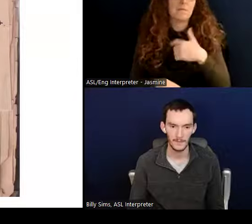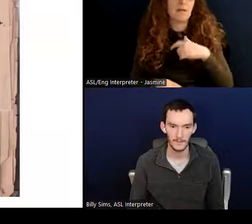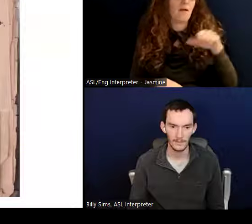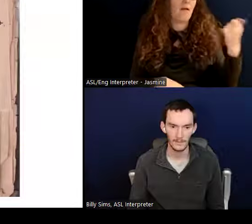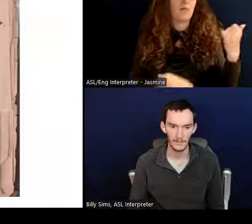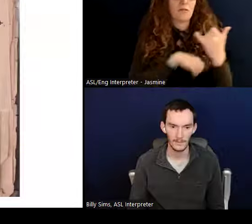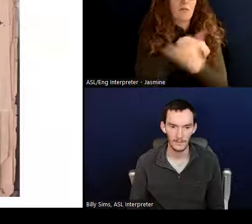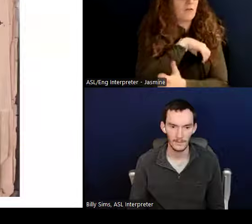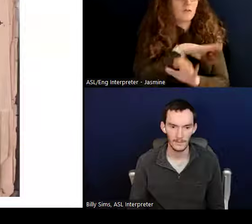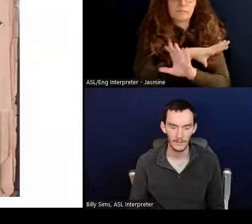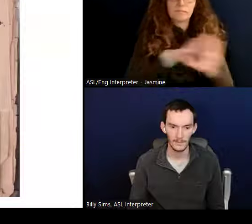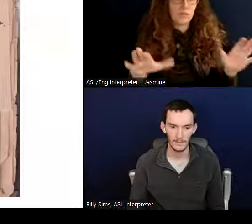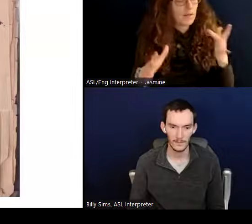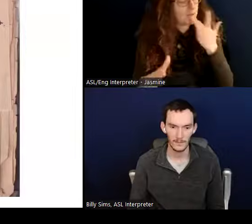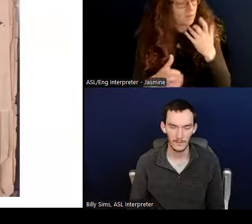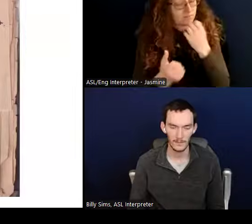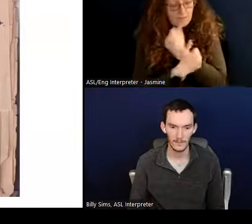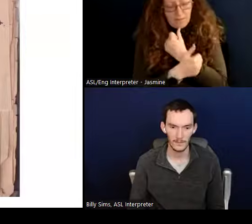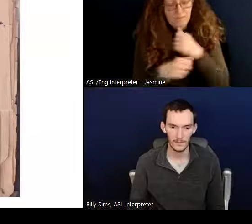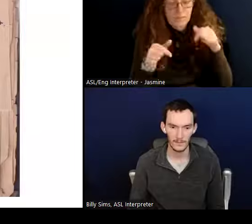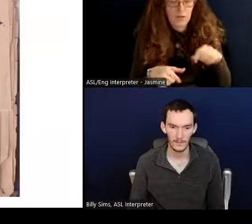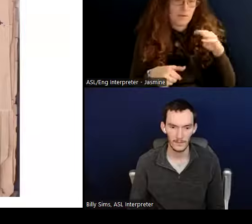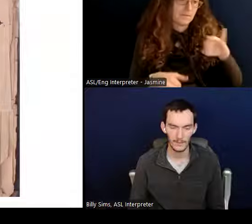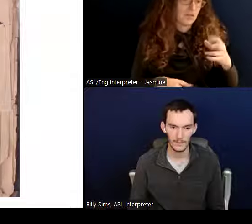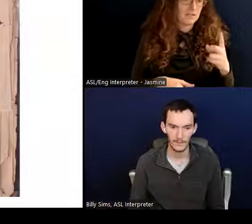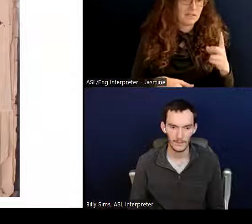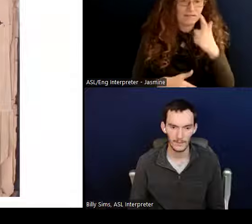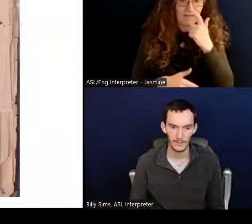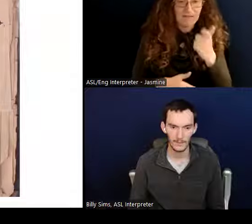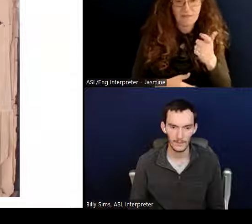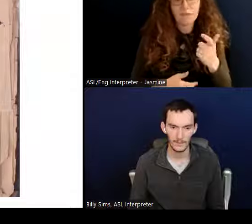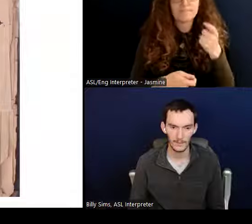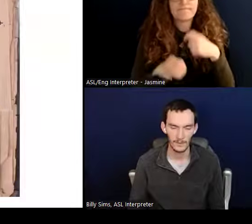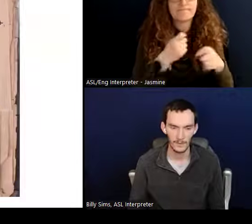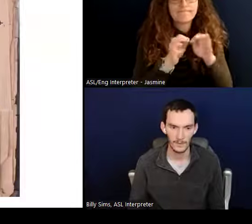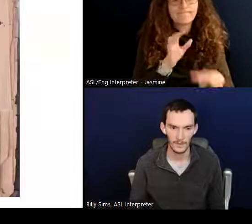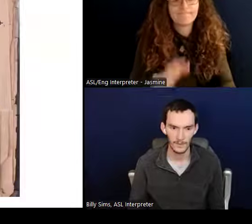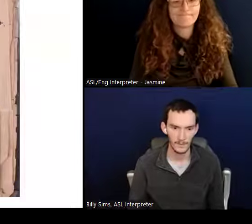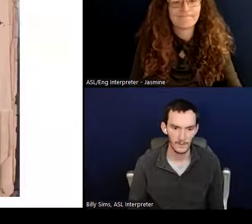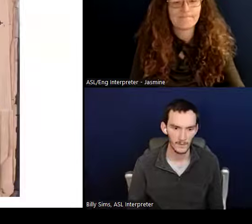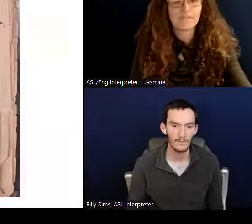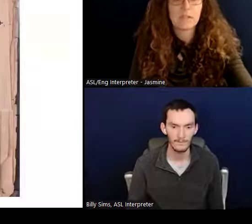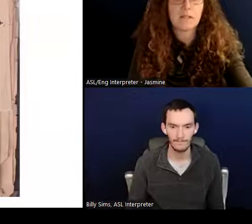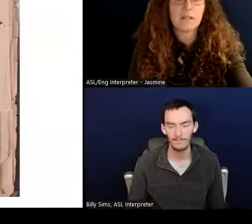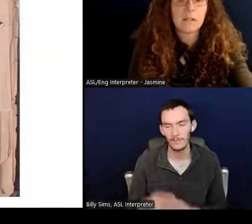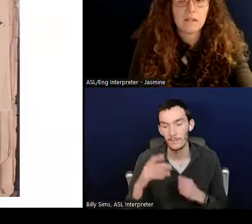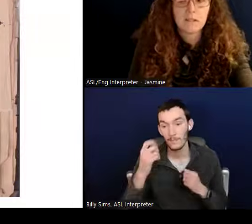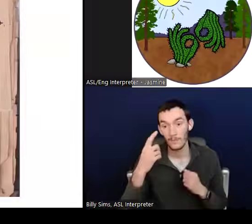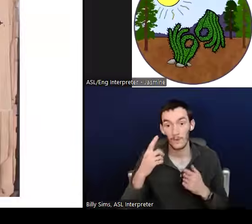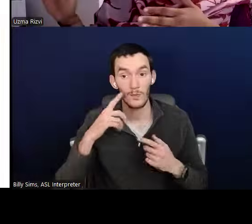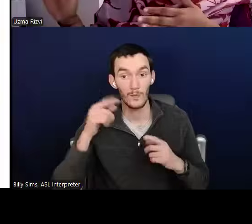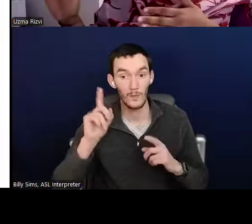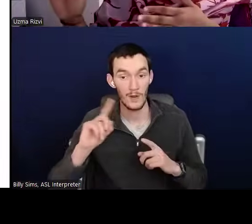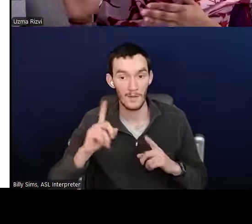love Mohenjo-Daro, which is kind of interesting because Najamuddin actually came from Ambala, which is in contemporary India, and it's over 550